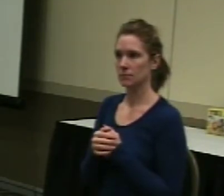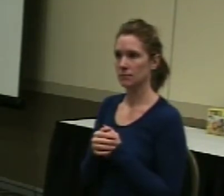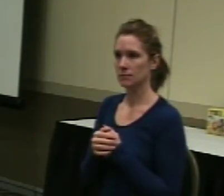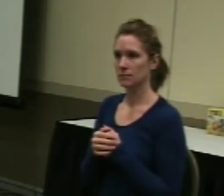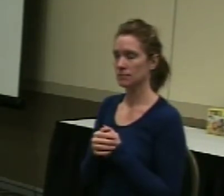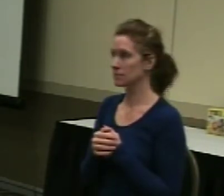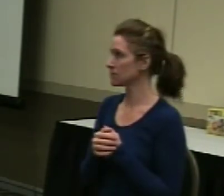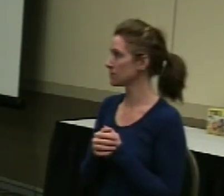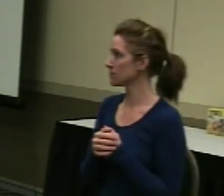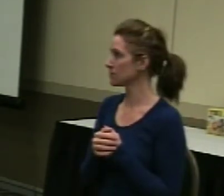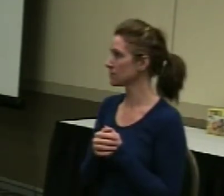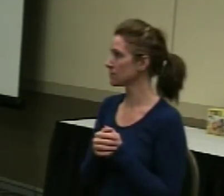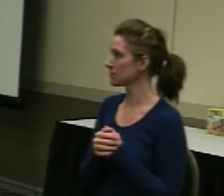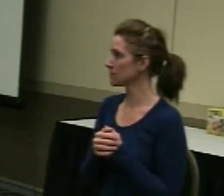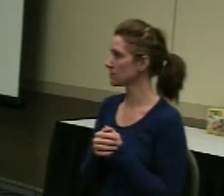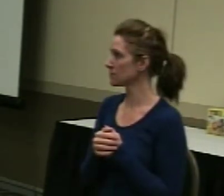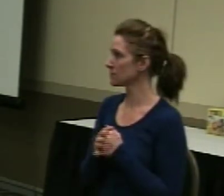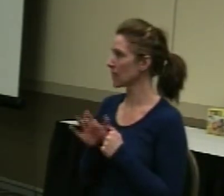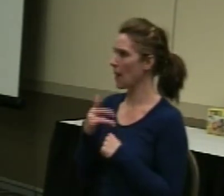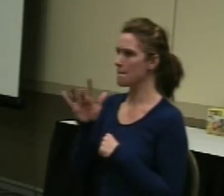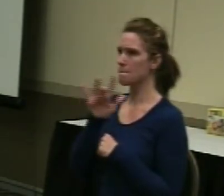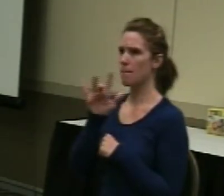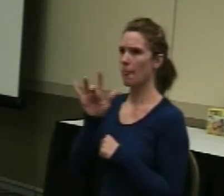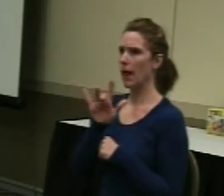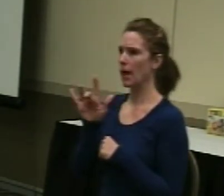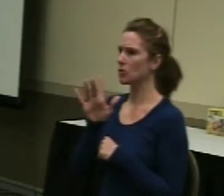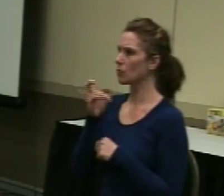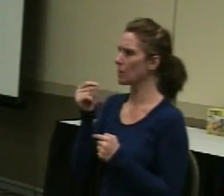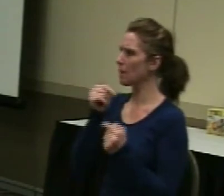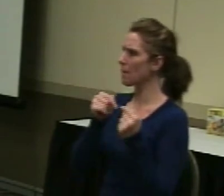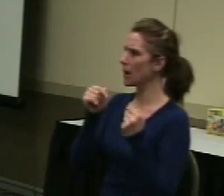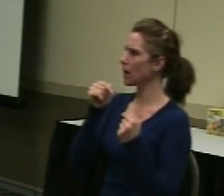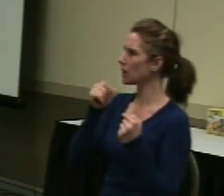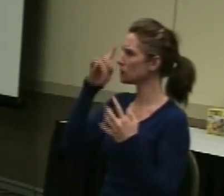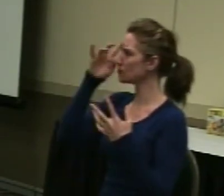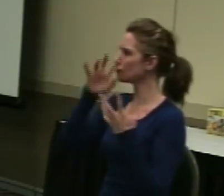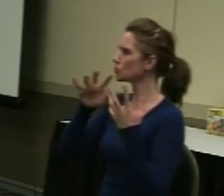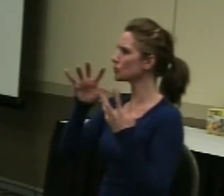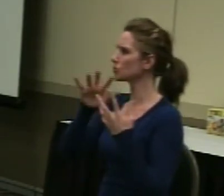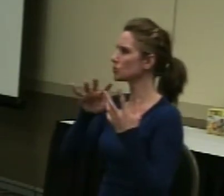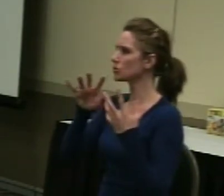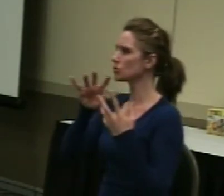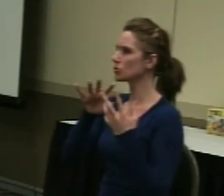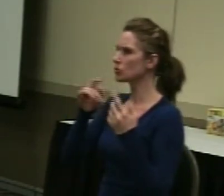are there little blanks that you'd like me to go back on or anything like that?